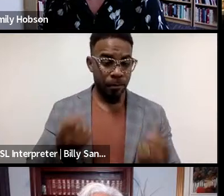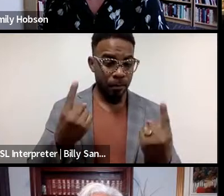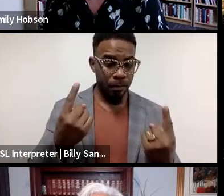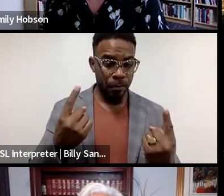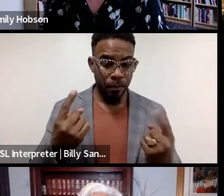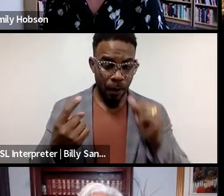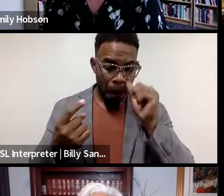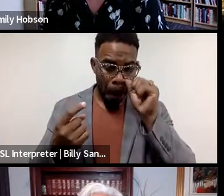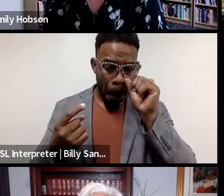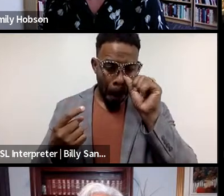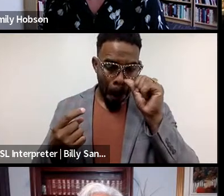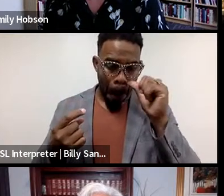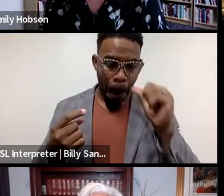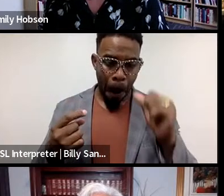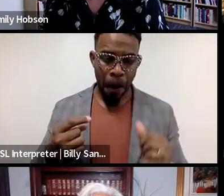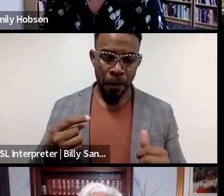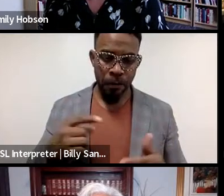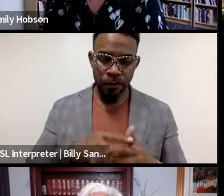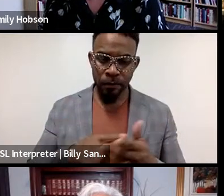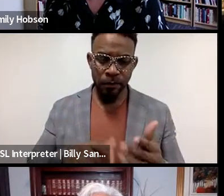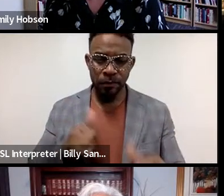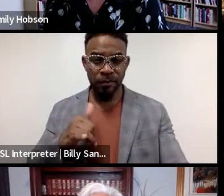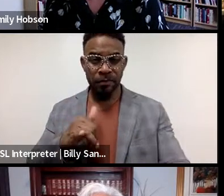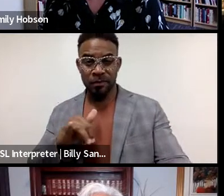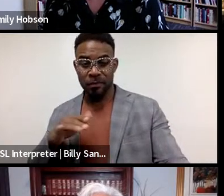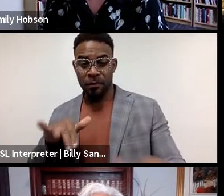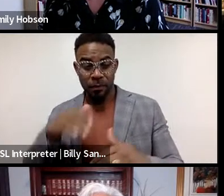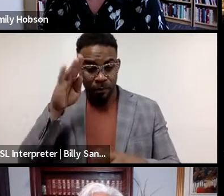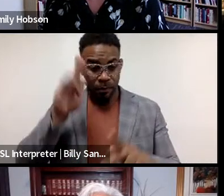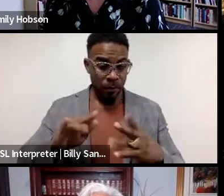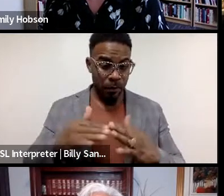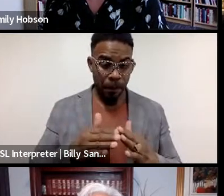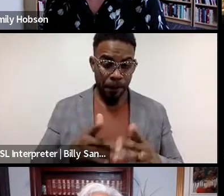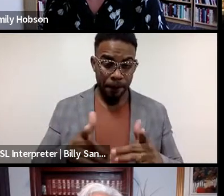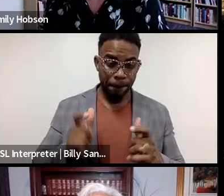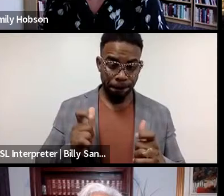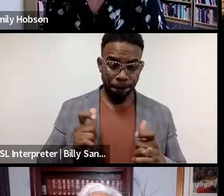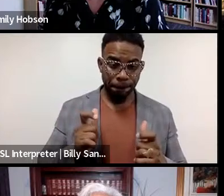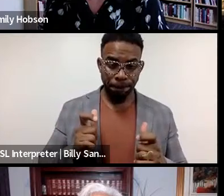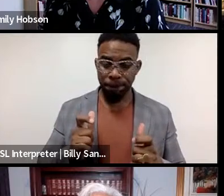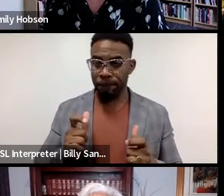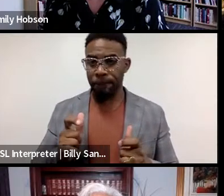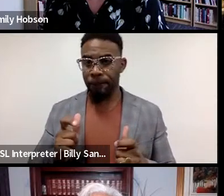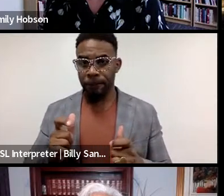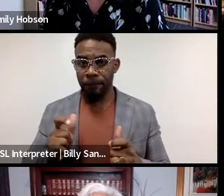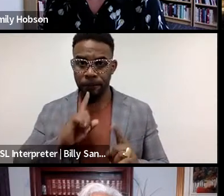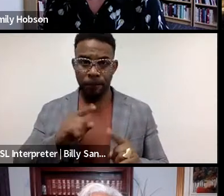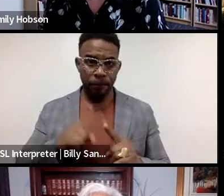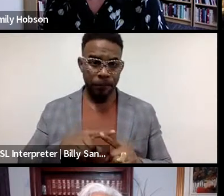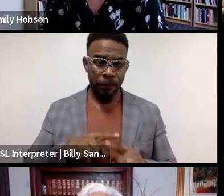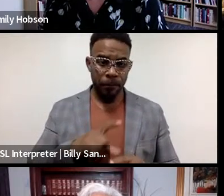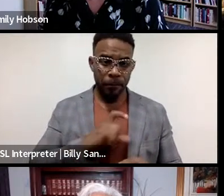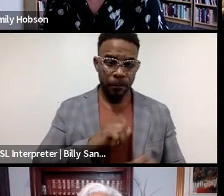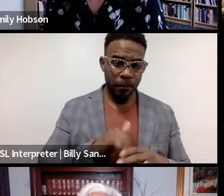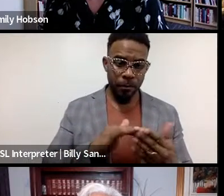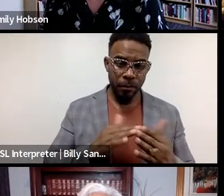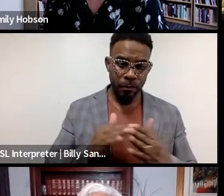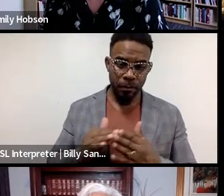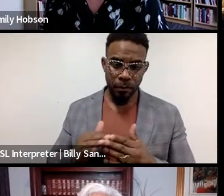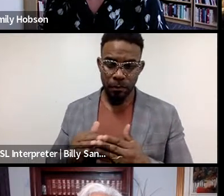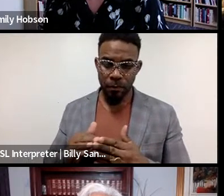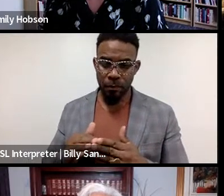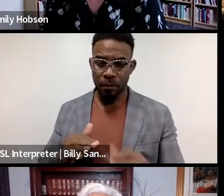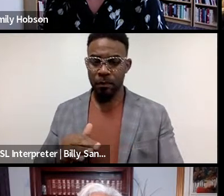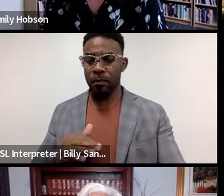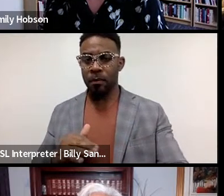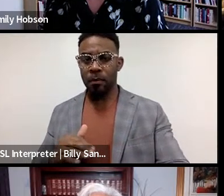understand the civil rights movement, the post-civil rights period, and how Black communities immediately responded again to policing in their communities. I think